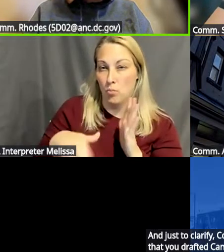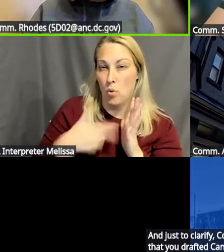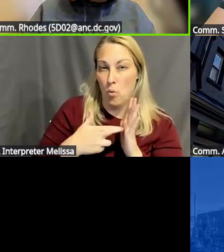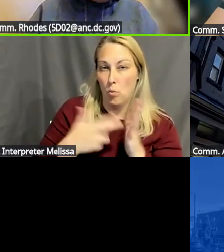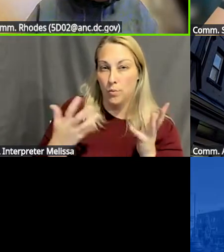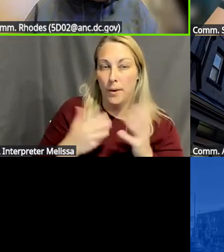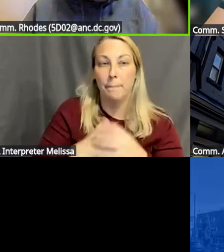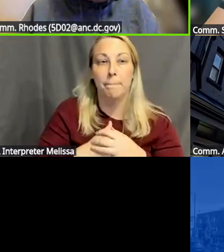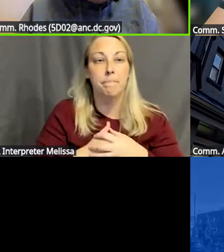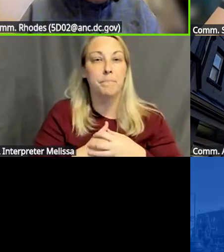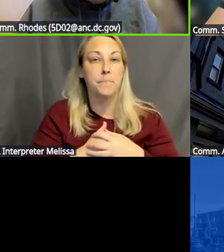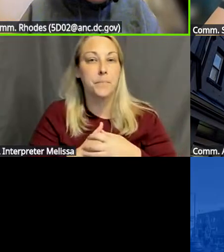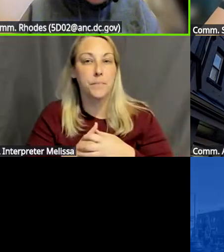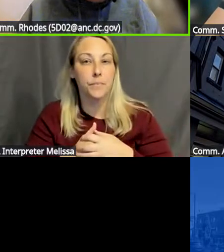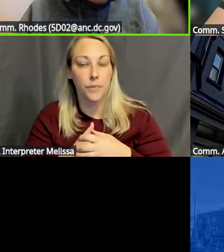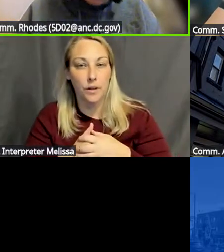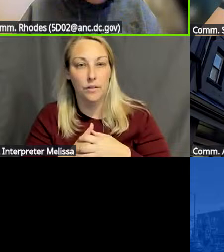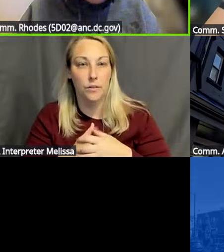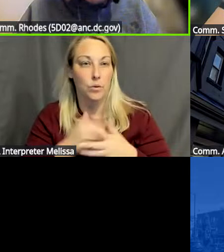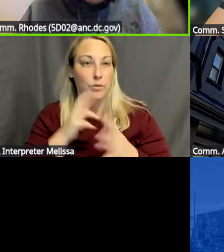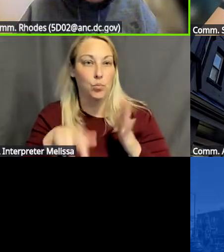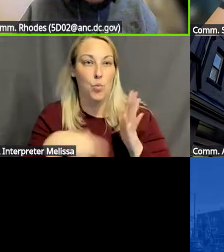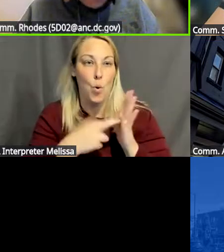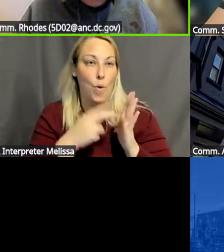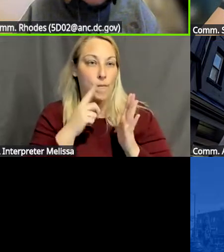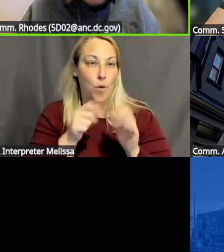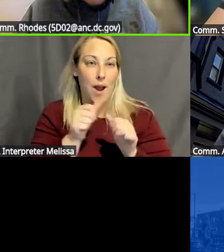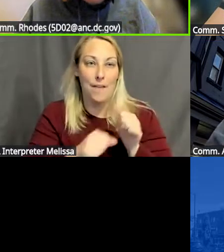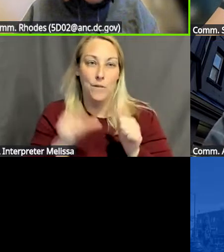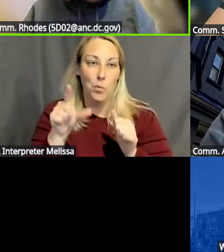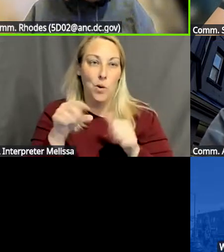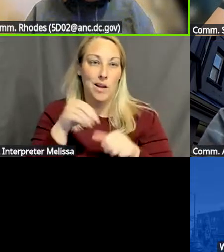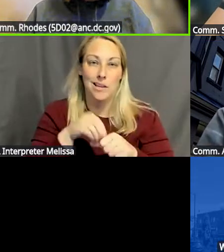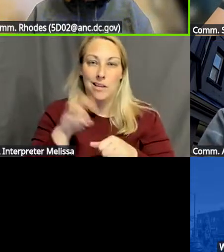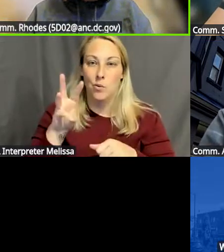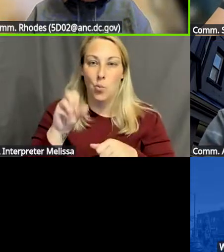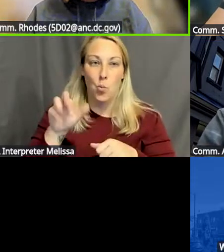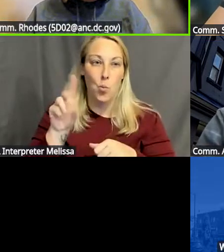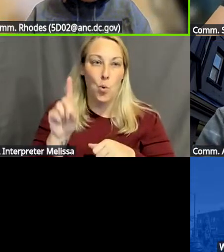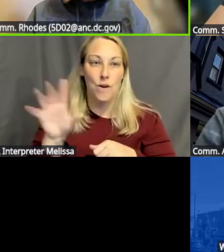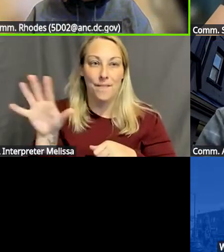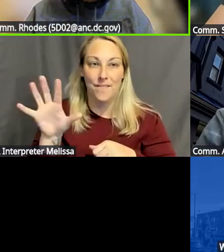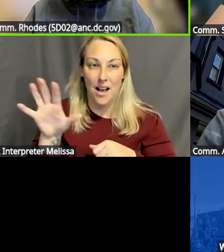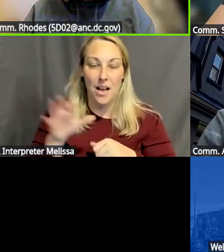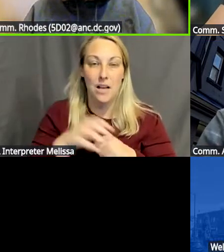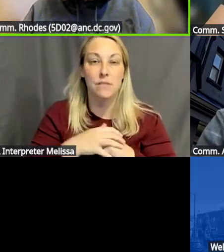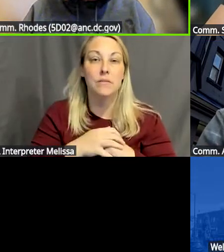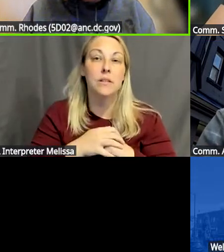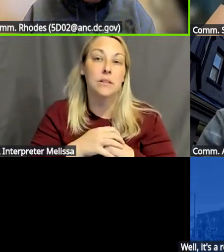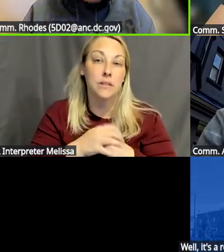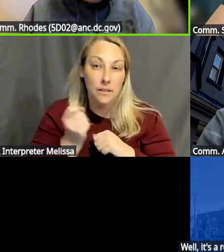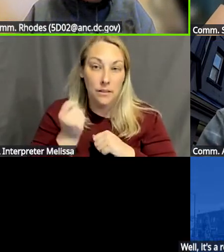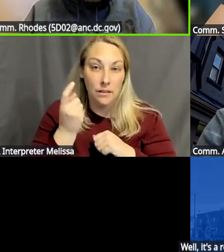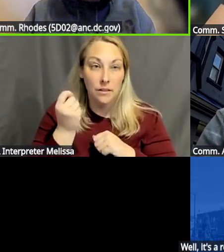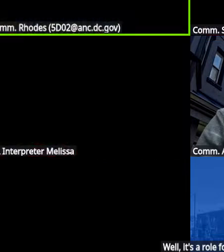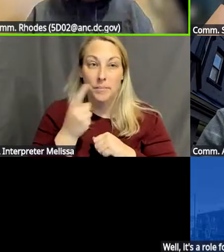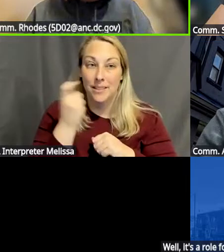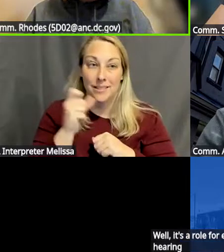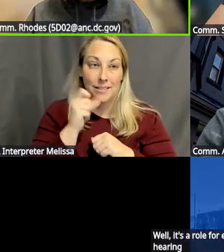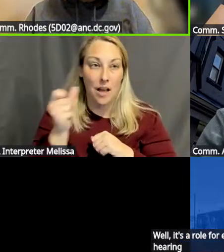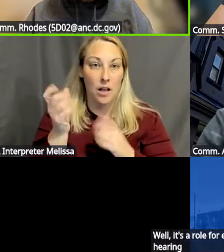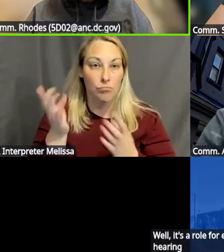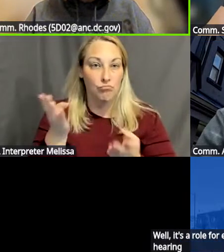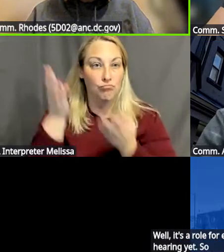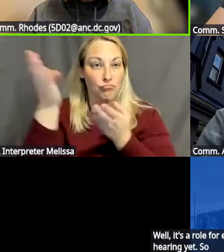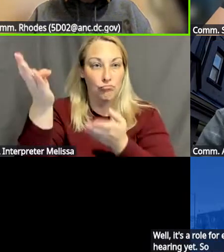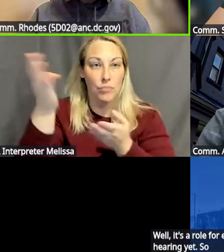Well, it's a role for everybody in Ward 5 too, because it hasn't gone up for a hearing yet. So once it